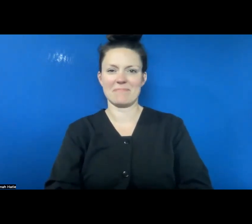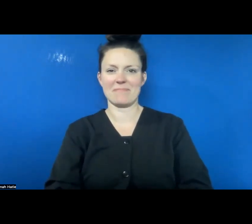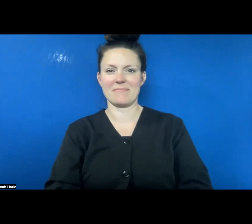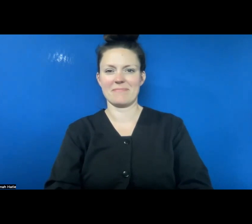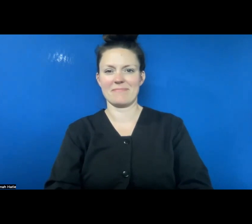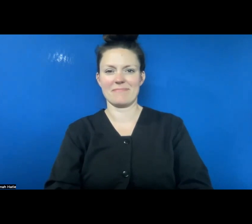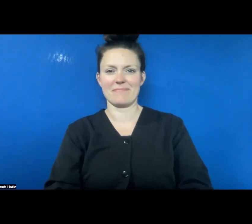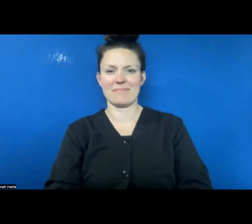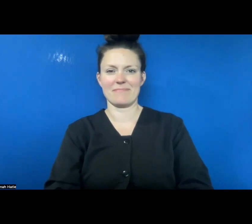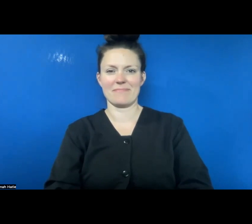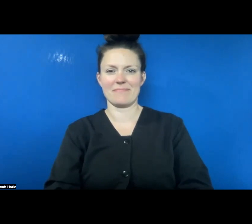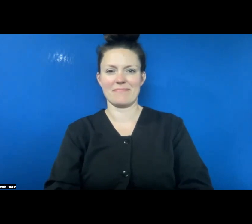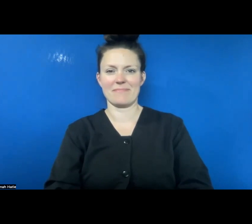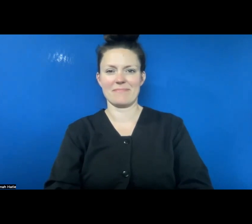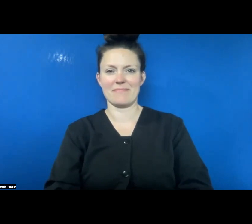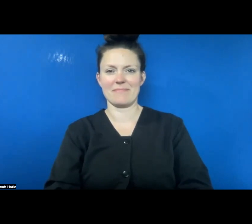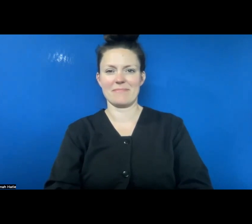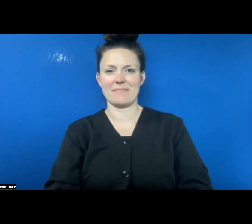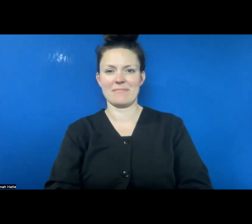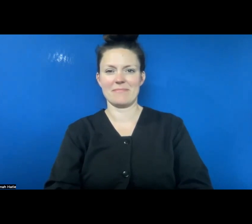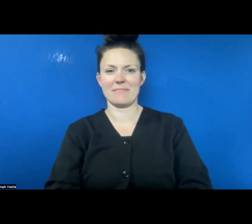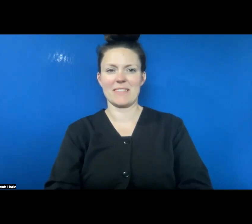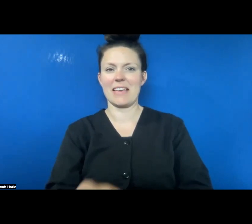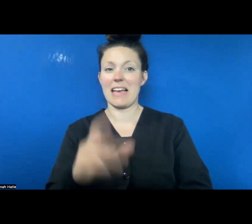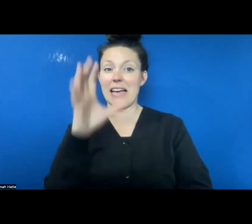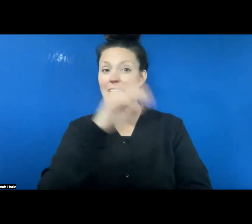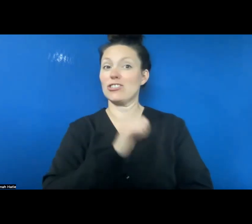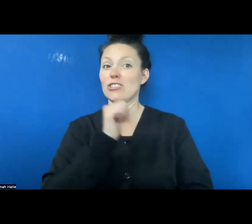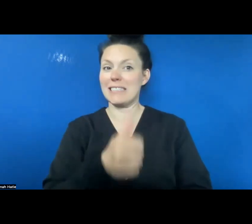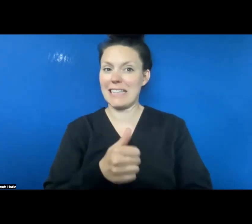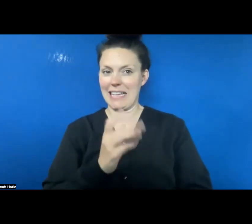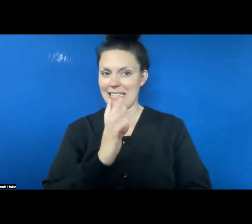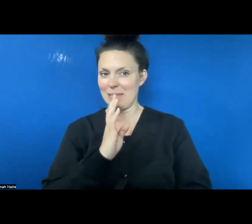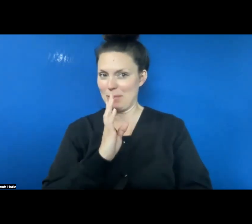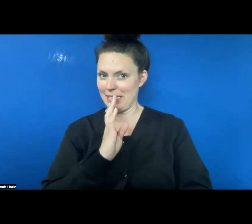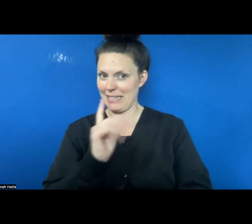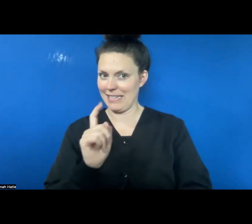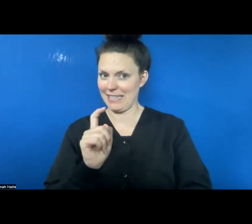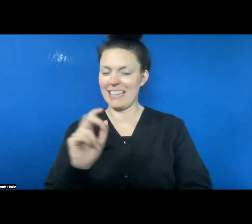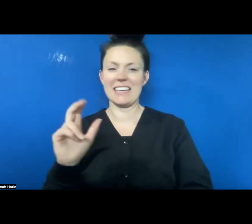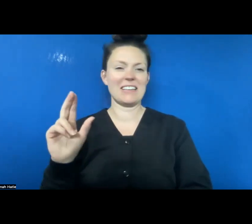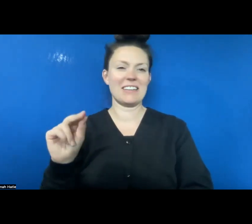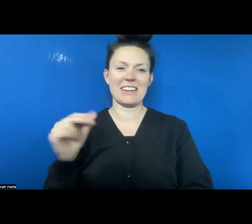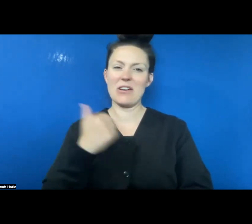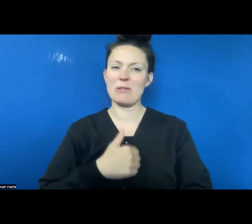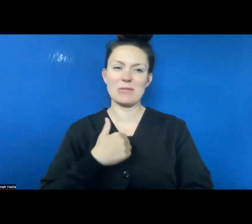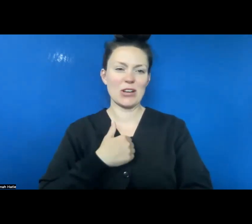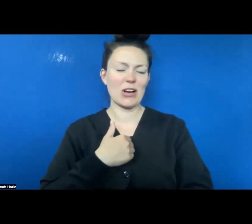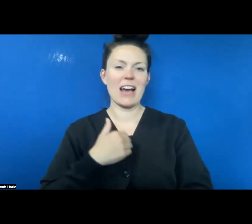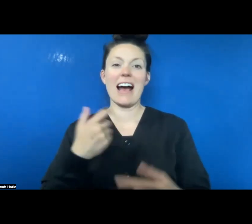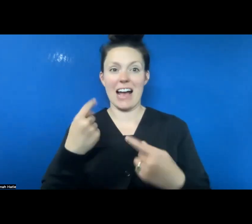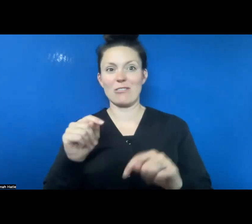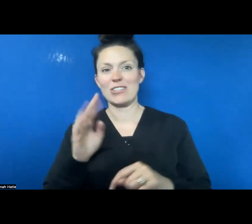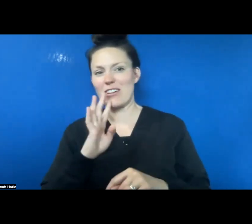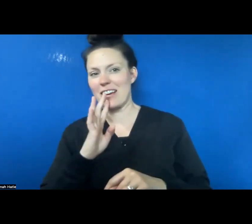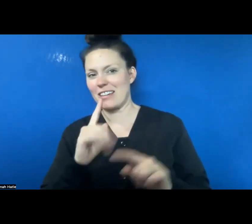Oh, guess she's not gonna talk. No, I wasn't. I'm sorry. I was trying to talk.